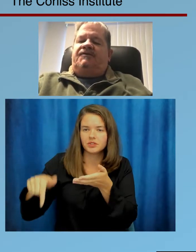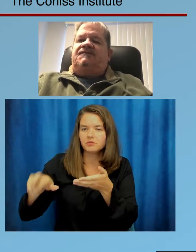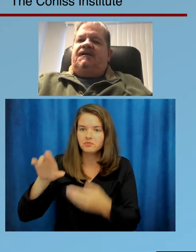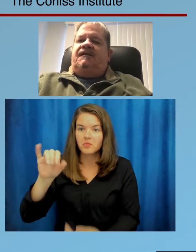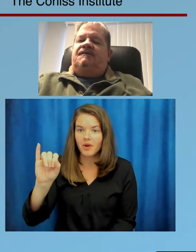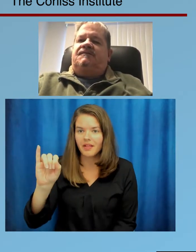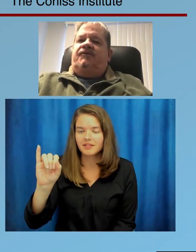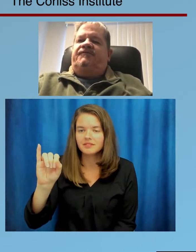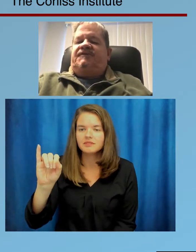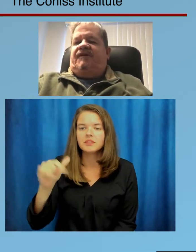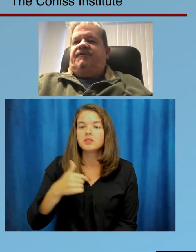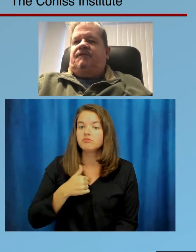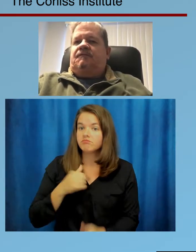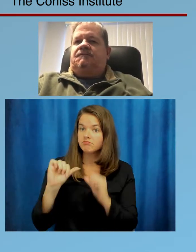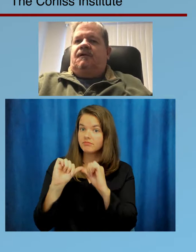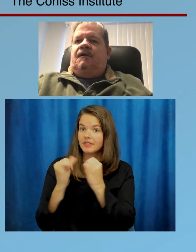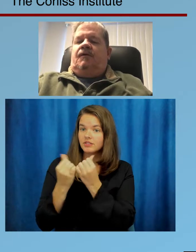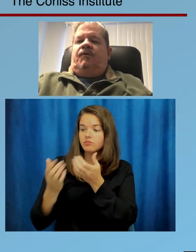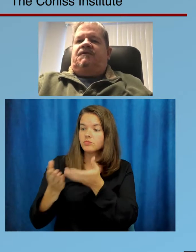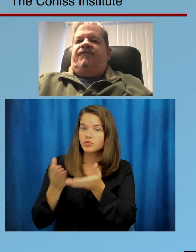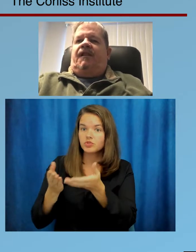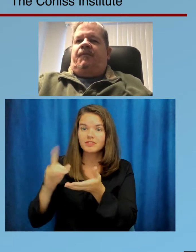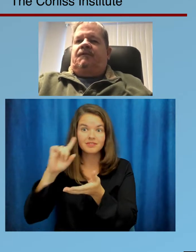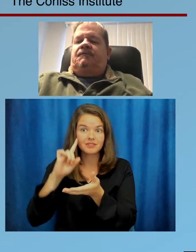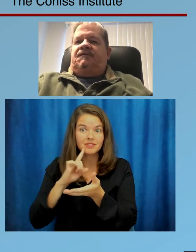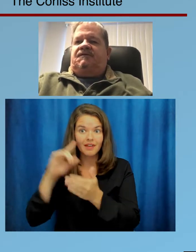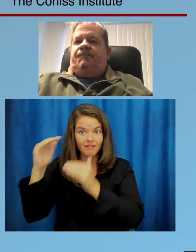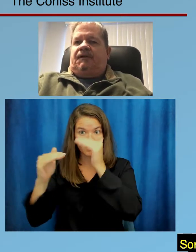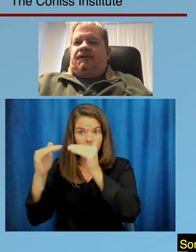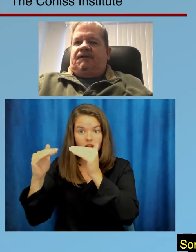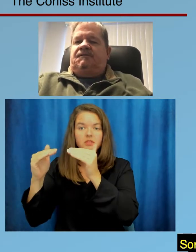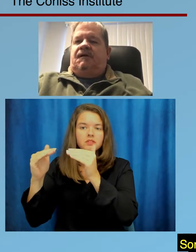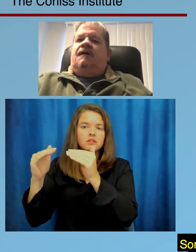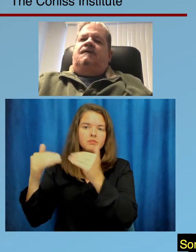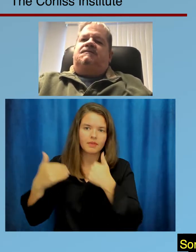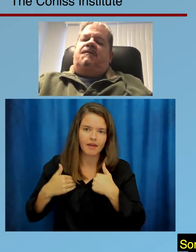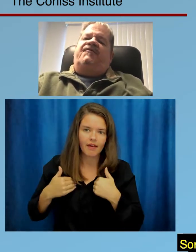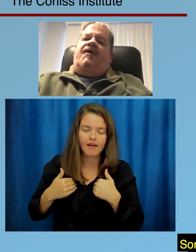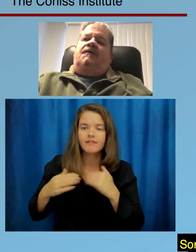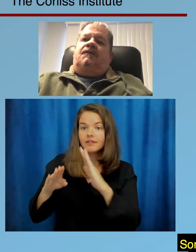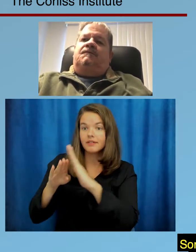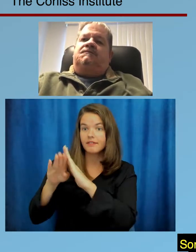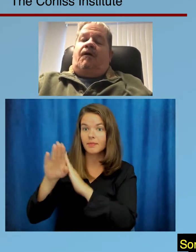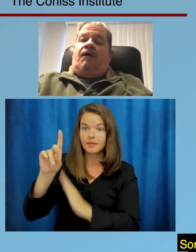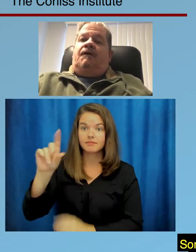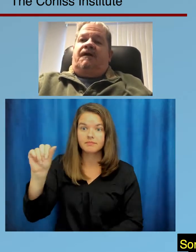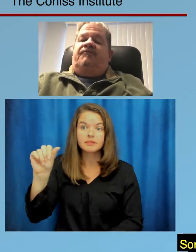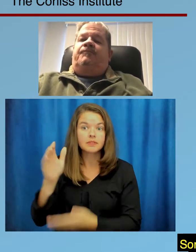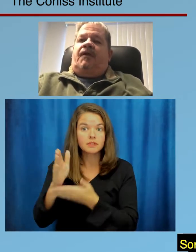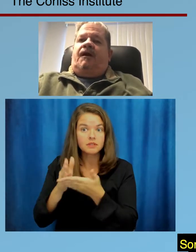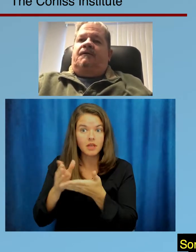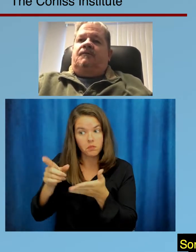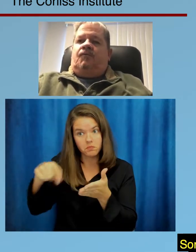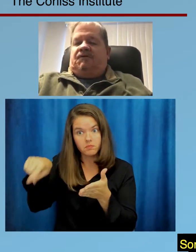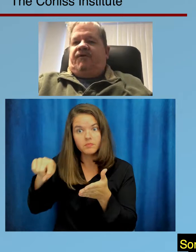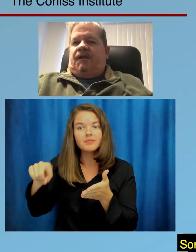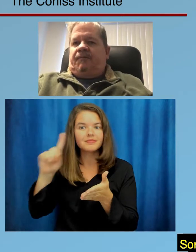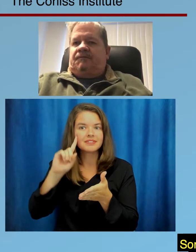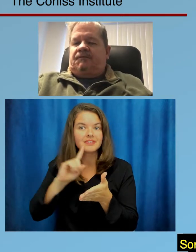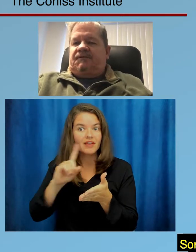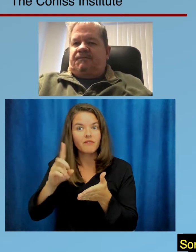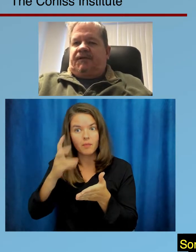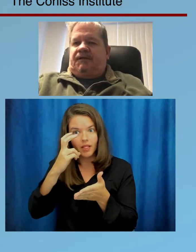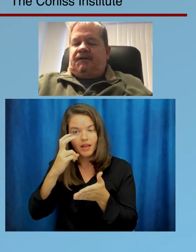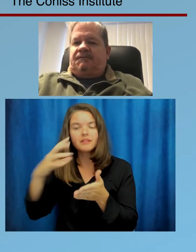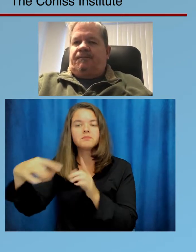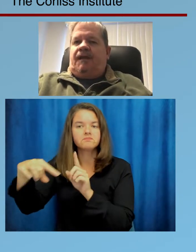are an agency that serves deaf adults with developmental disability. Some of our adults are deaf-blind with